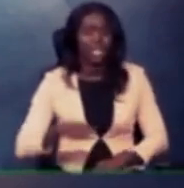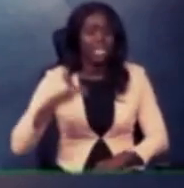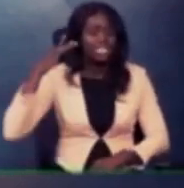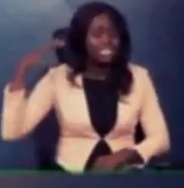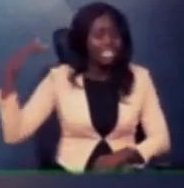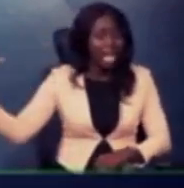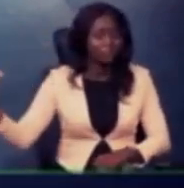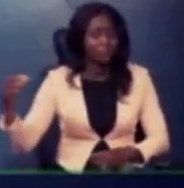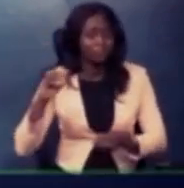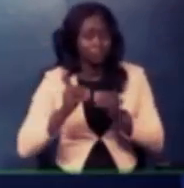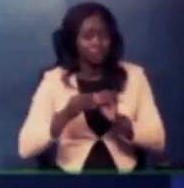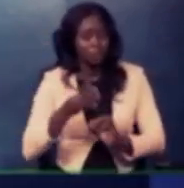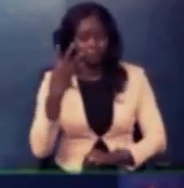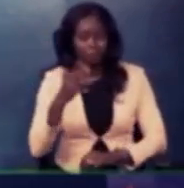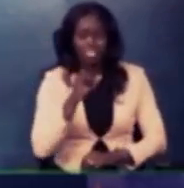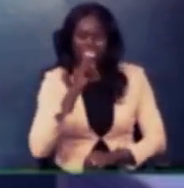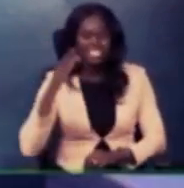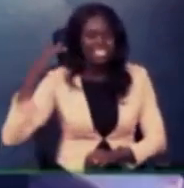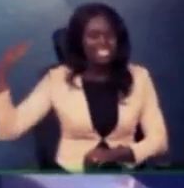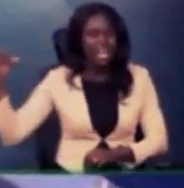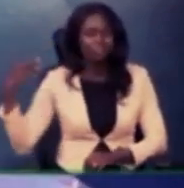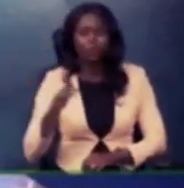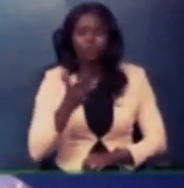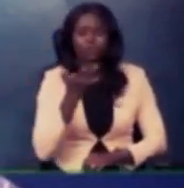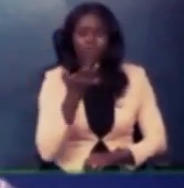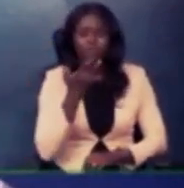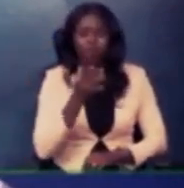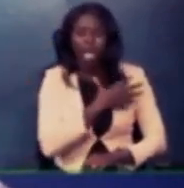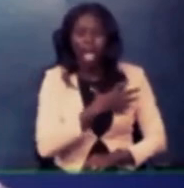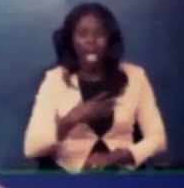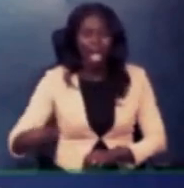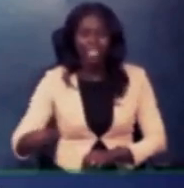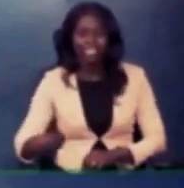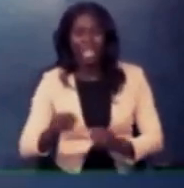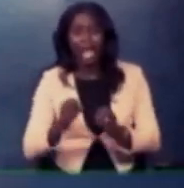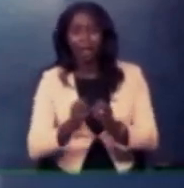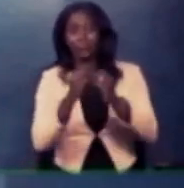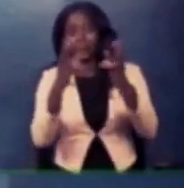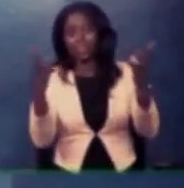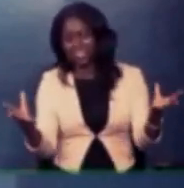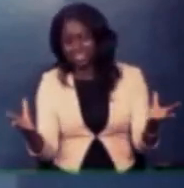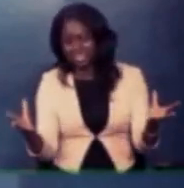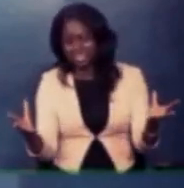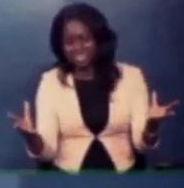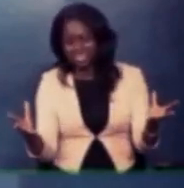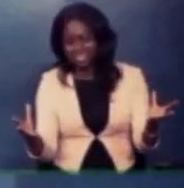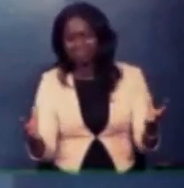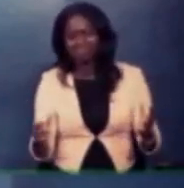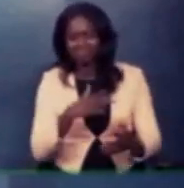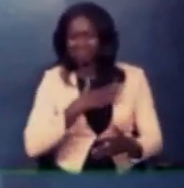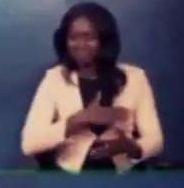The sound of favor and abundance. Please write it down. The sound of